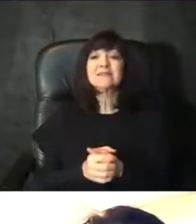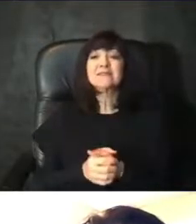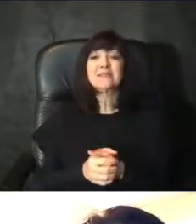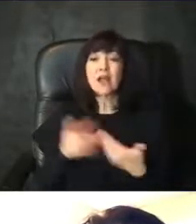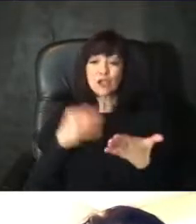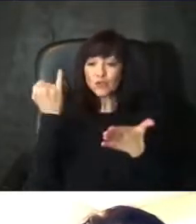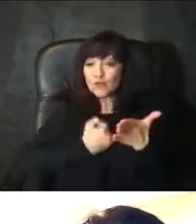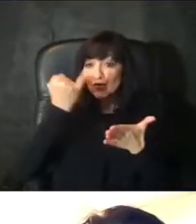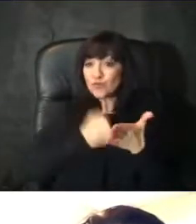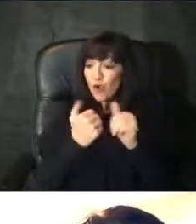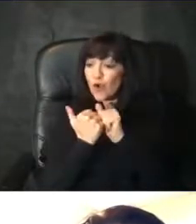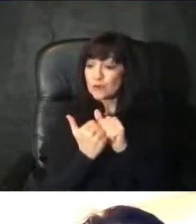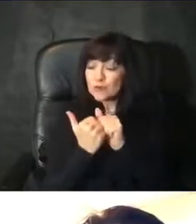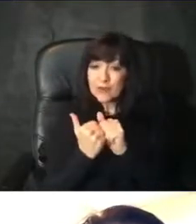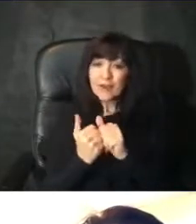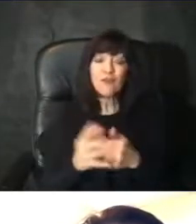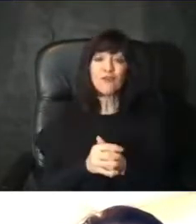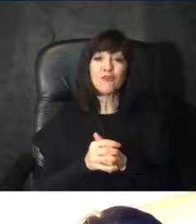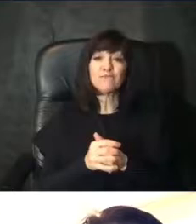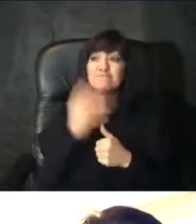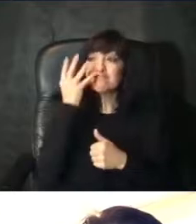going for a walk together.